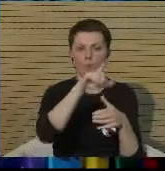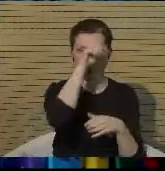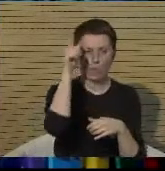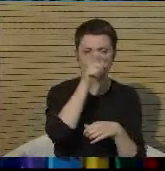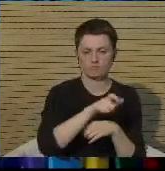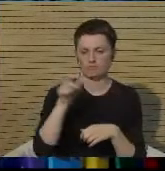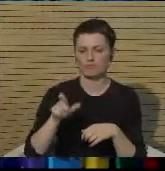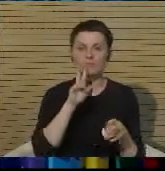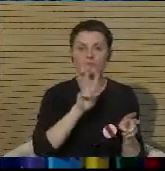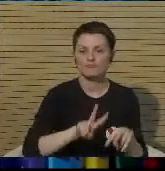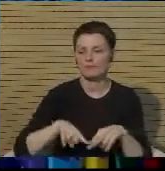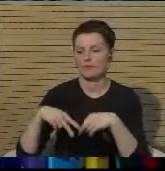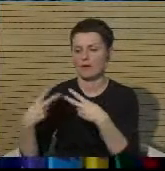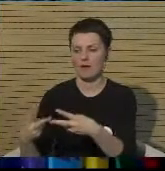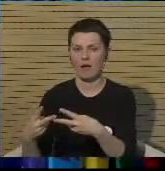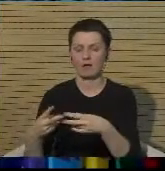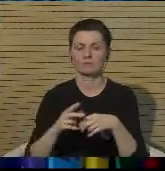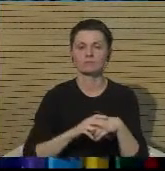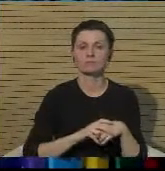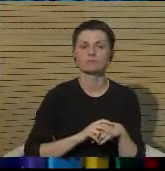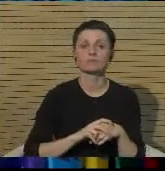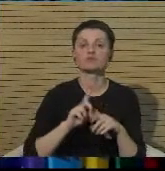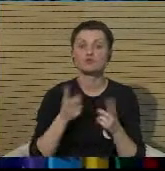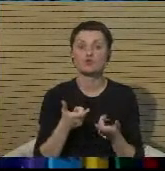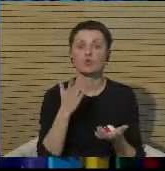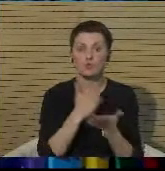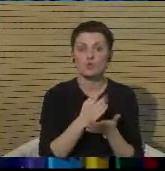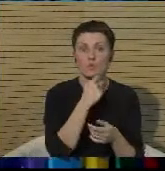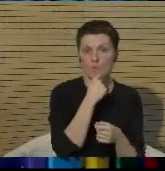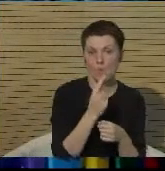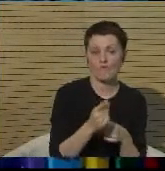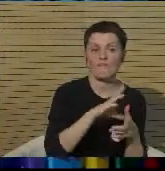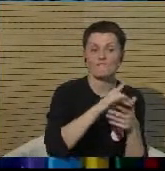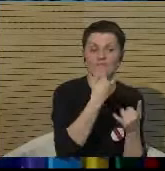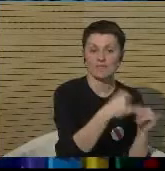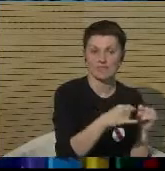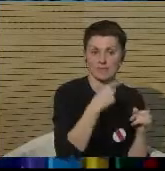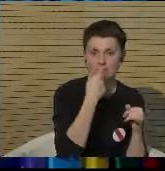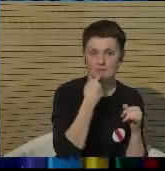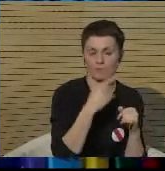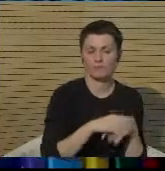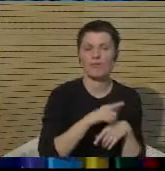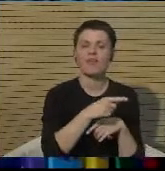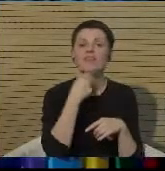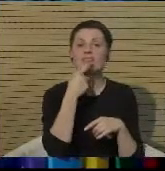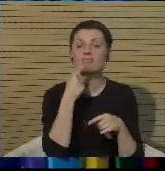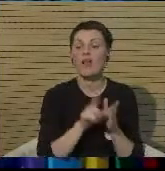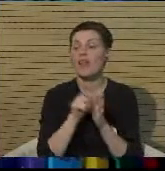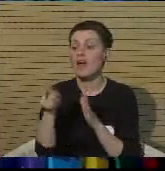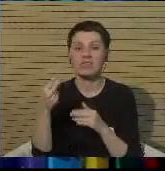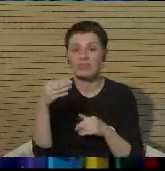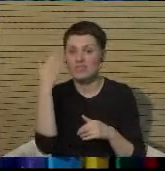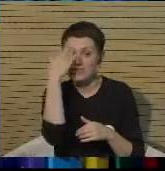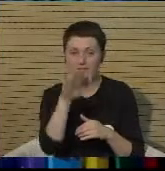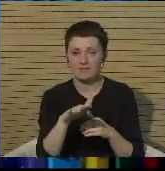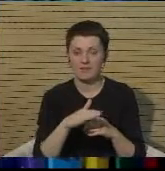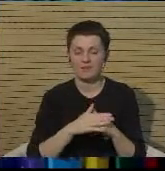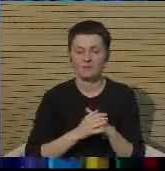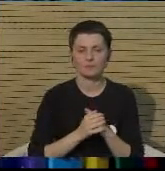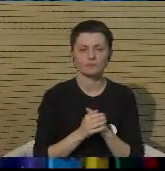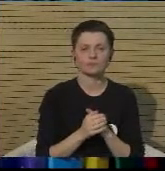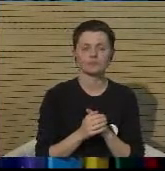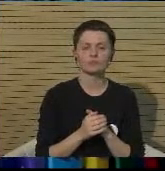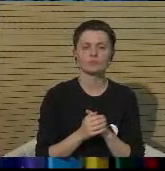whose objective is to bring people together, connect people, transfer what was said in